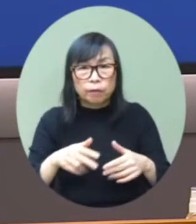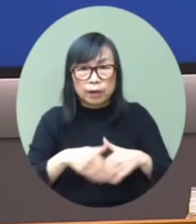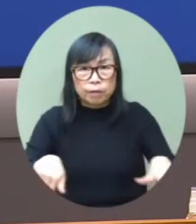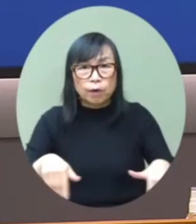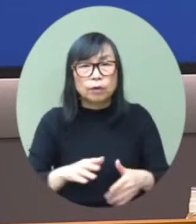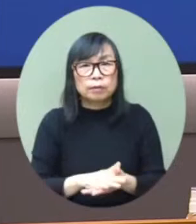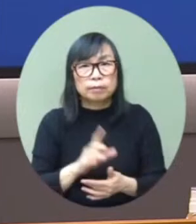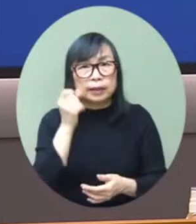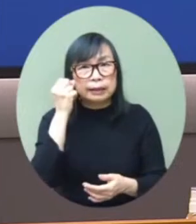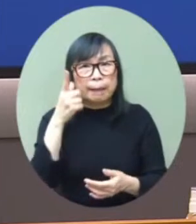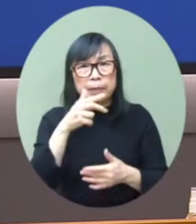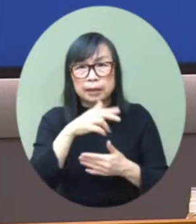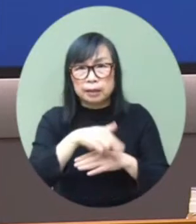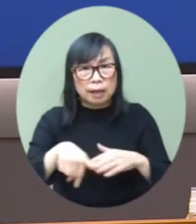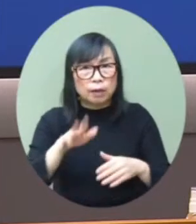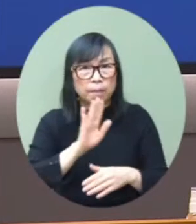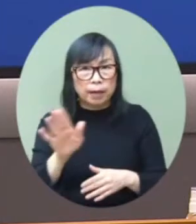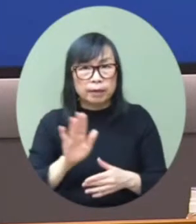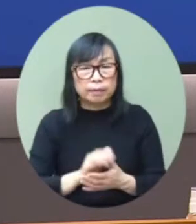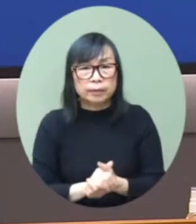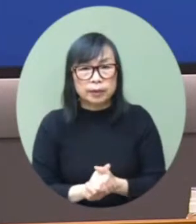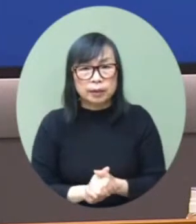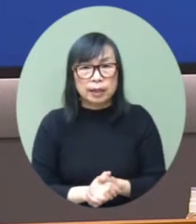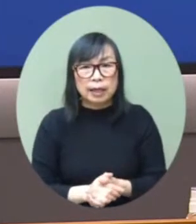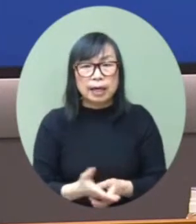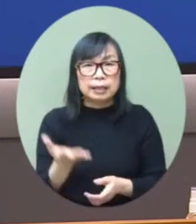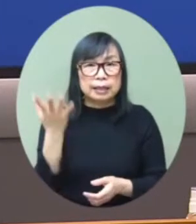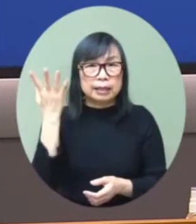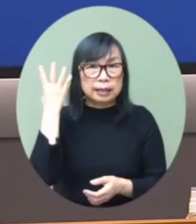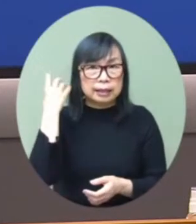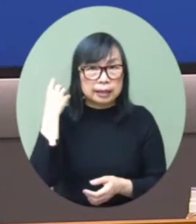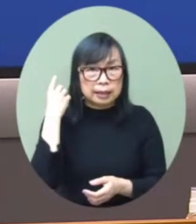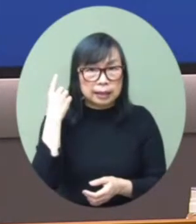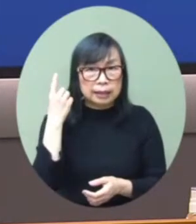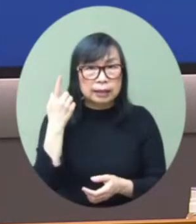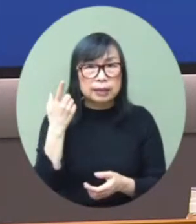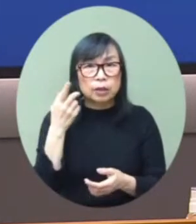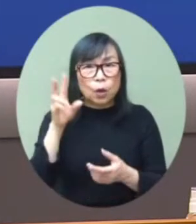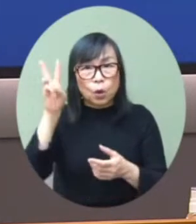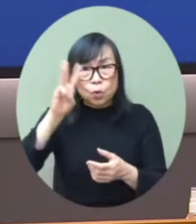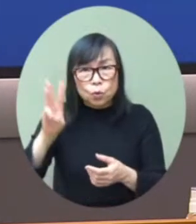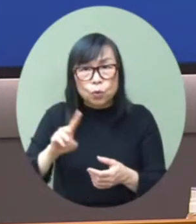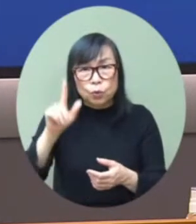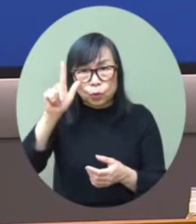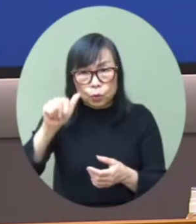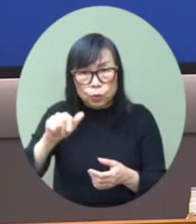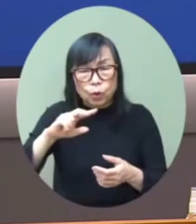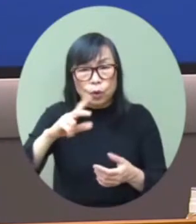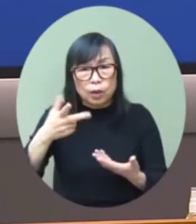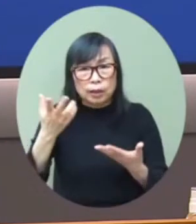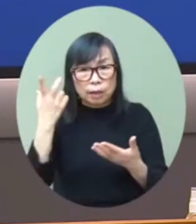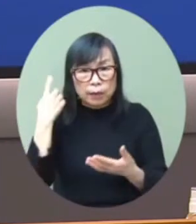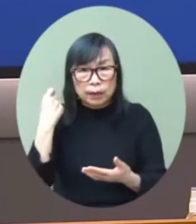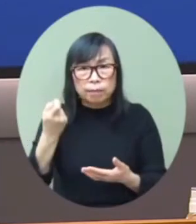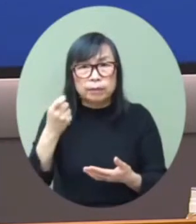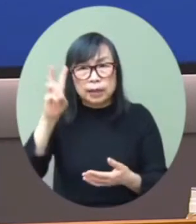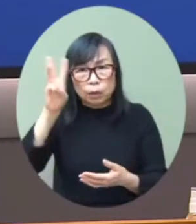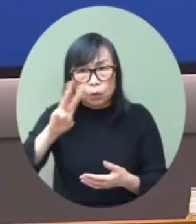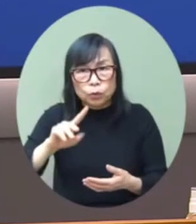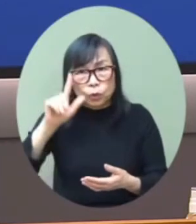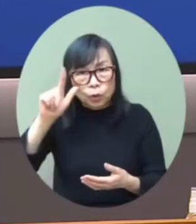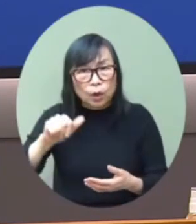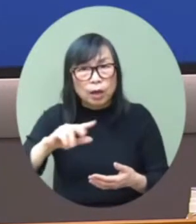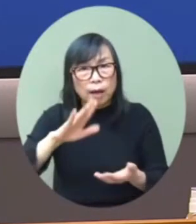Estate Typo, this isn't any strategy shift. It was based on the sewage